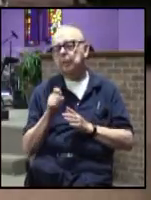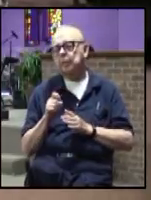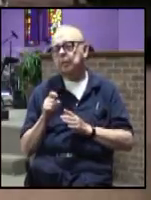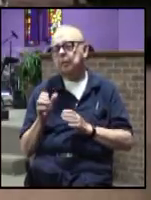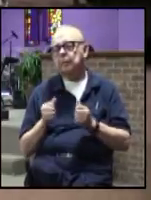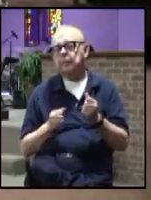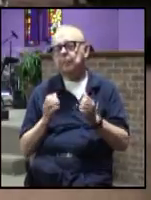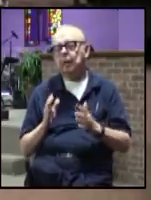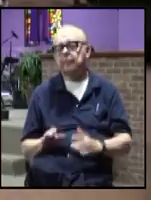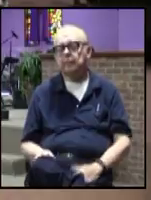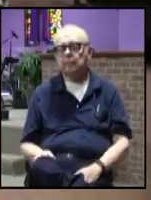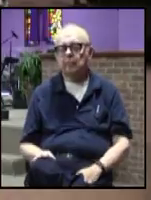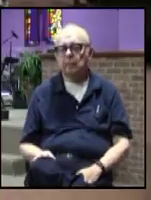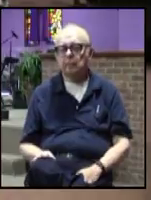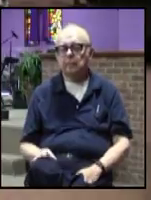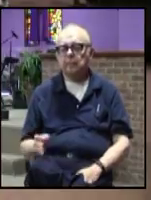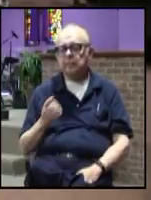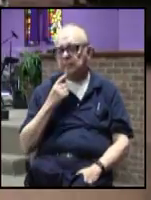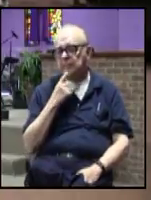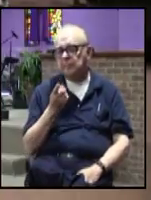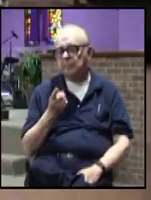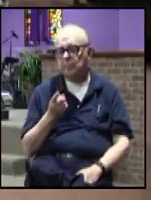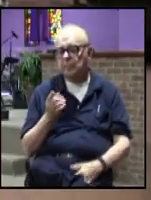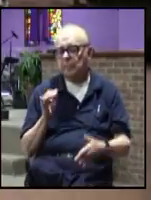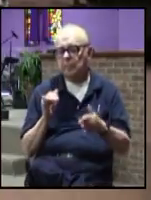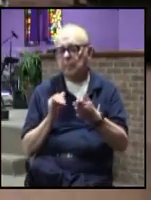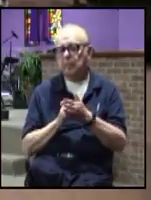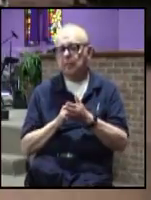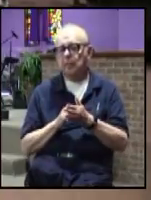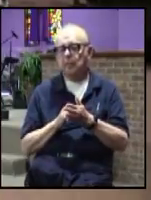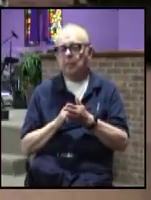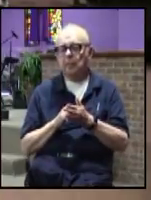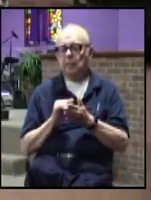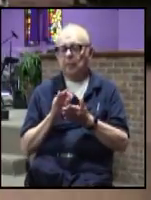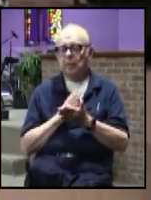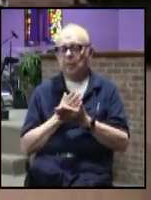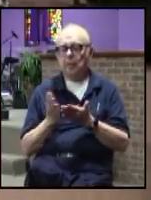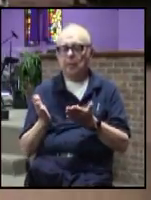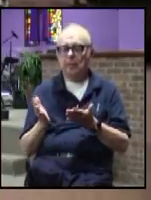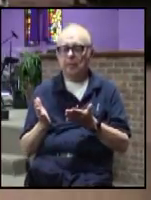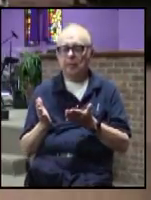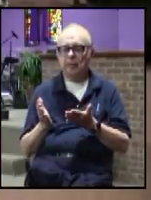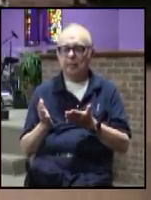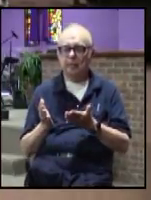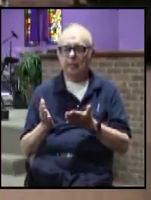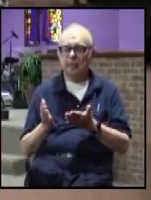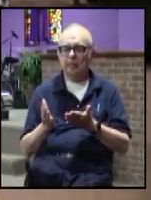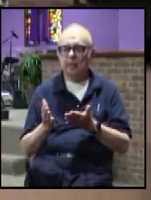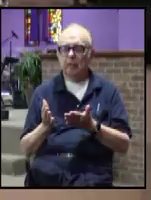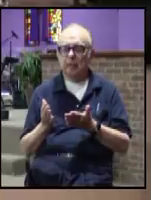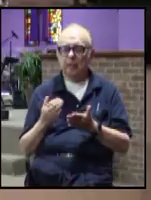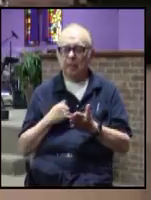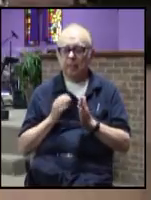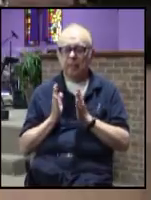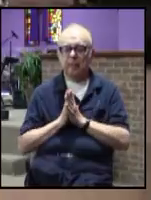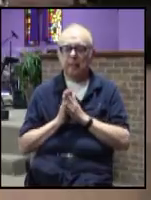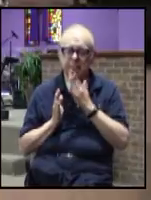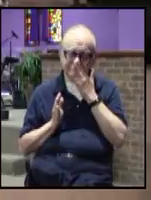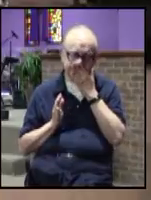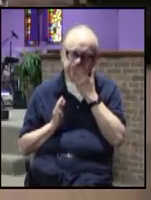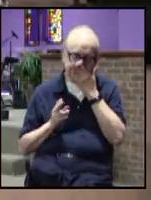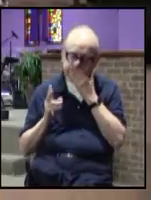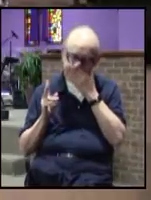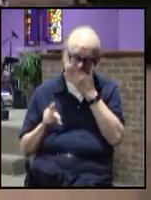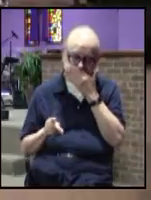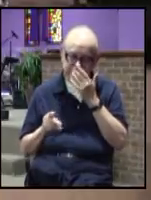of the cabbie. He says that it's the little things. He says, I asked the